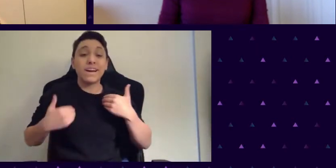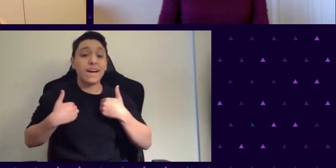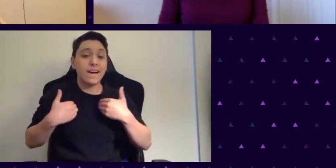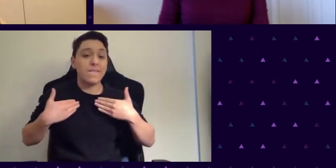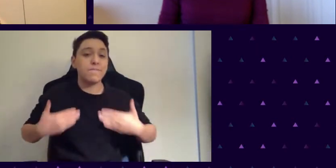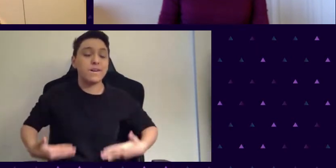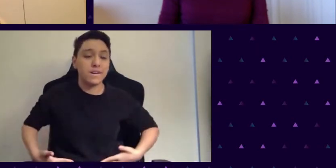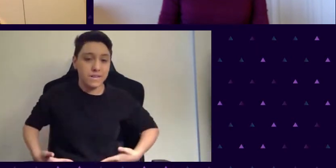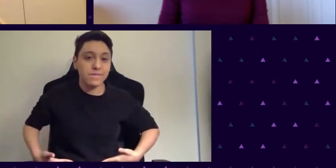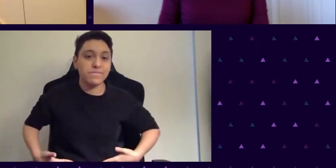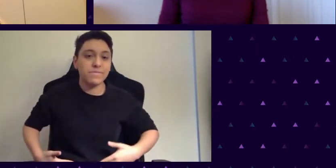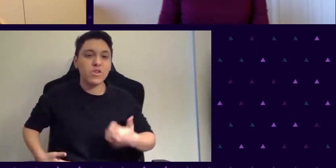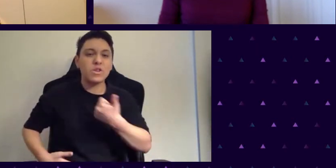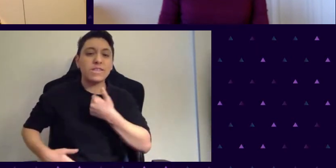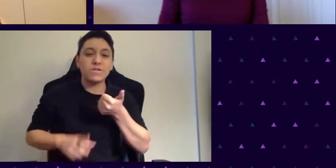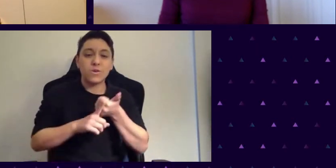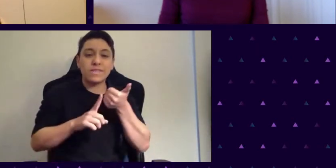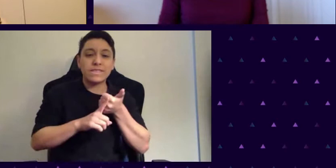exists below your neck.